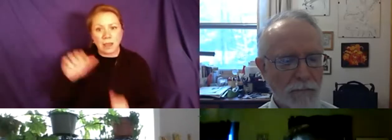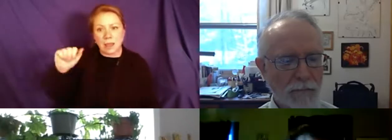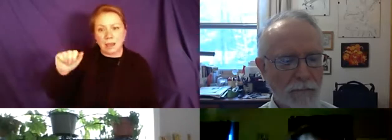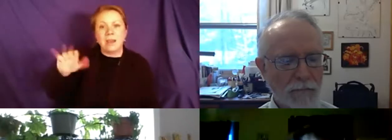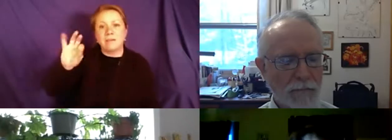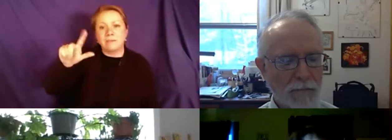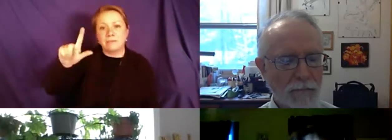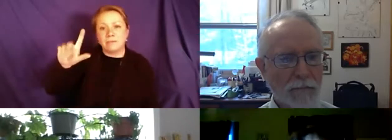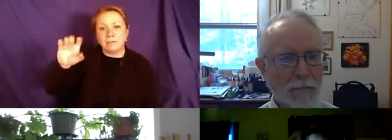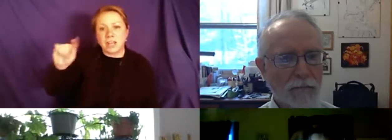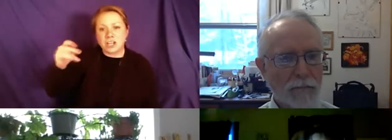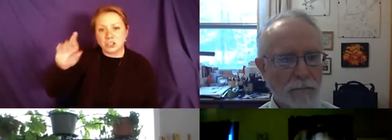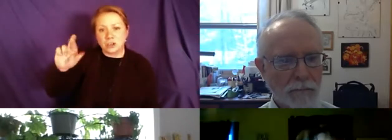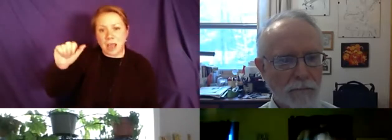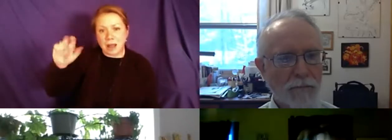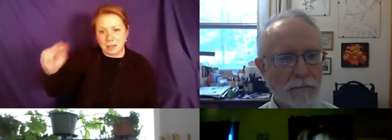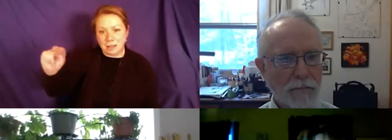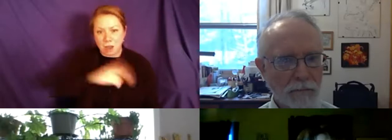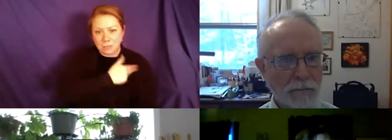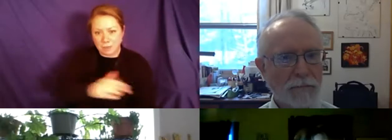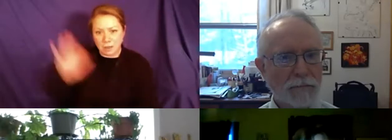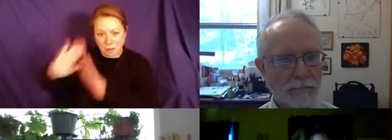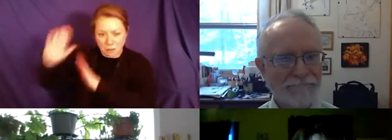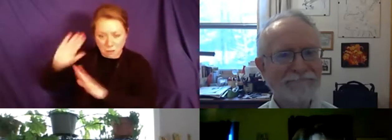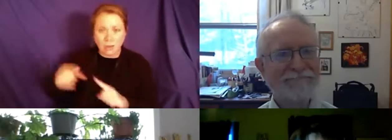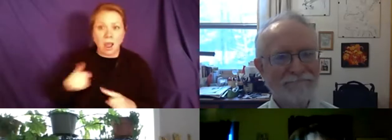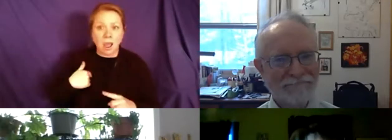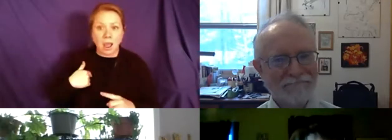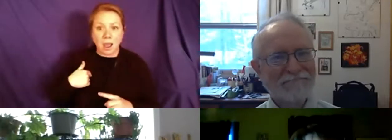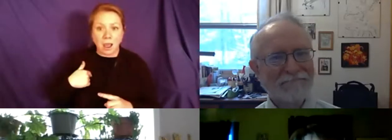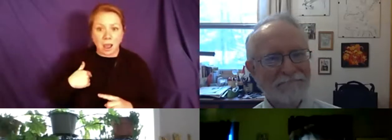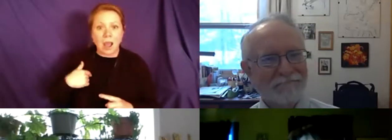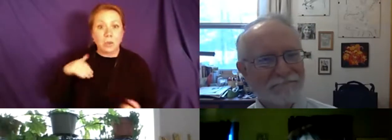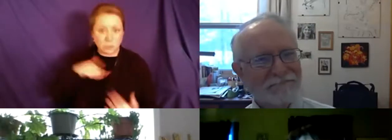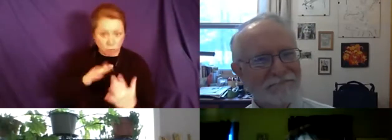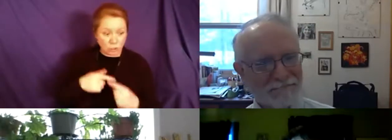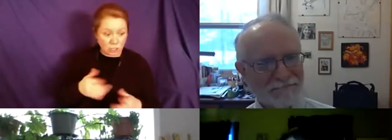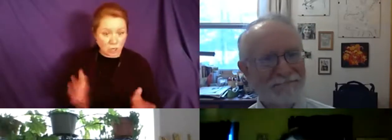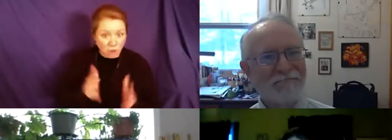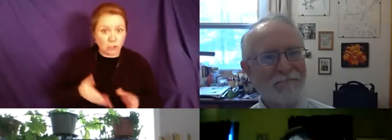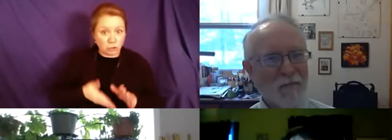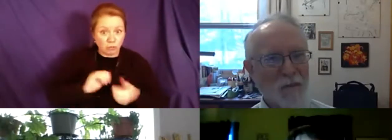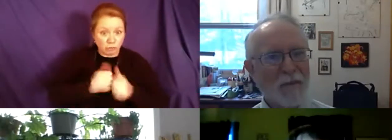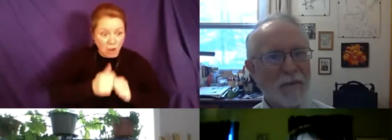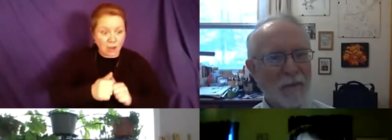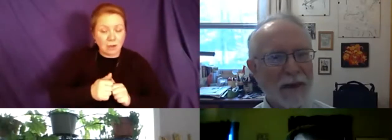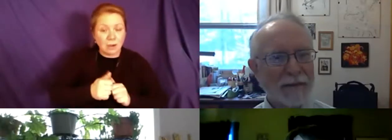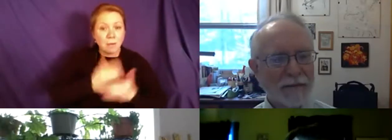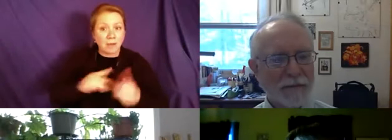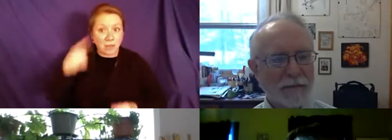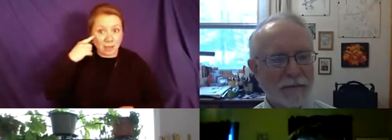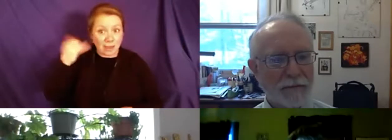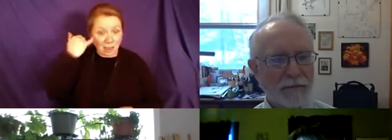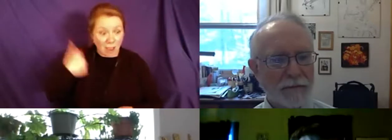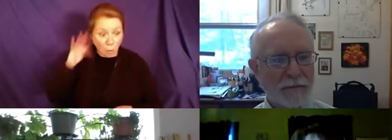Healthcare. So it was part of when I was approached and encouraged to run, a piece of it was thinking, well, if I'm ever going to